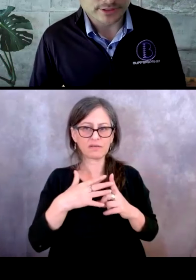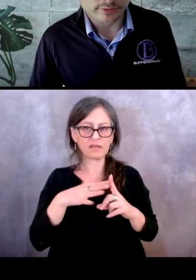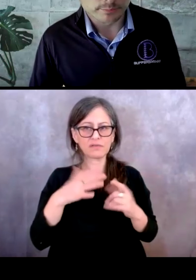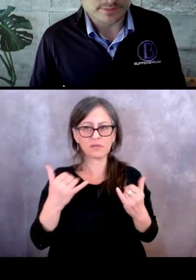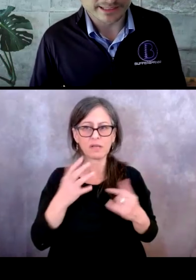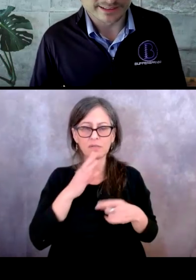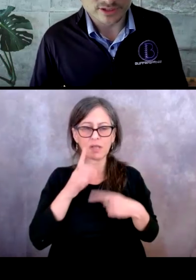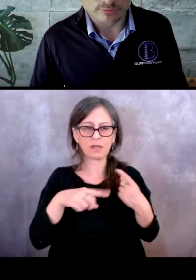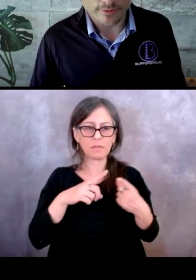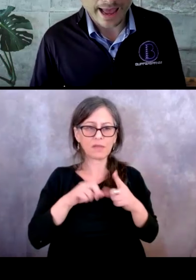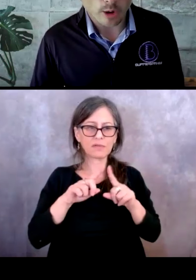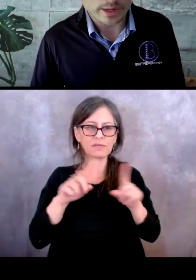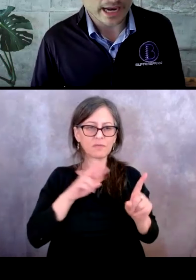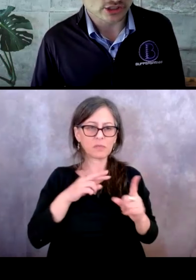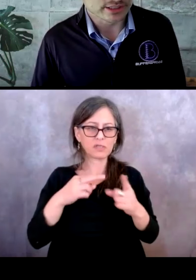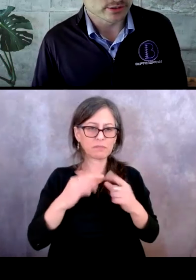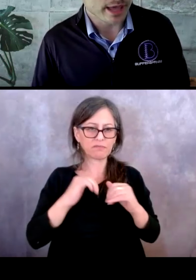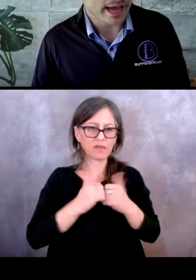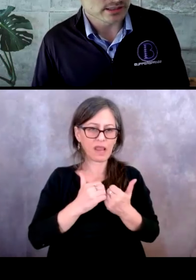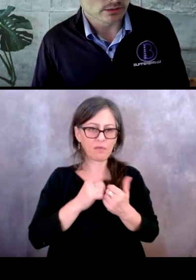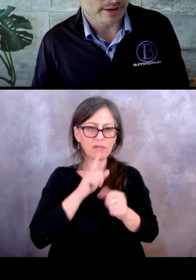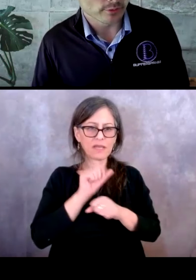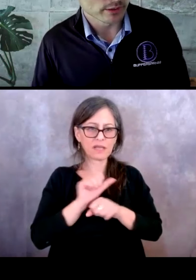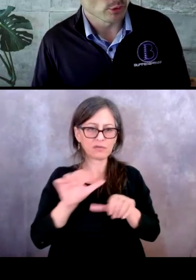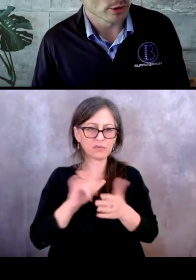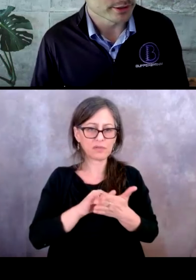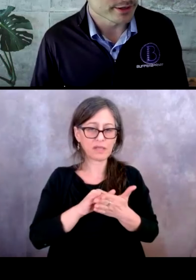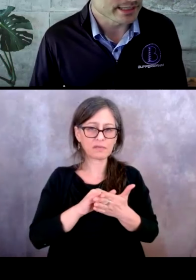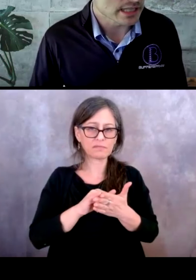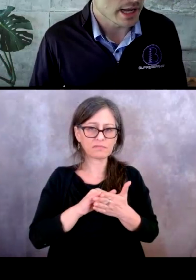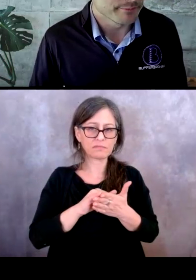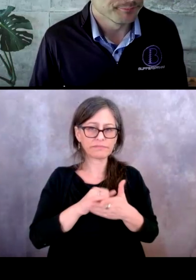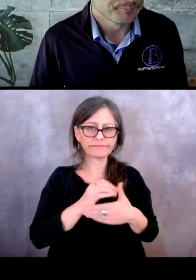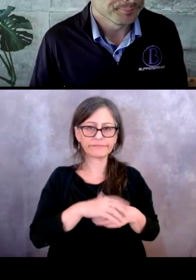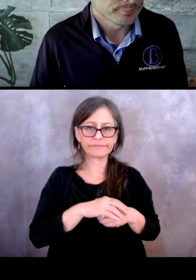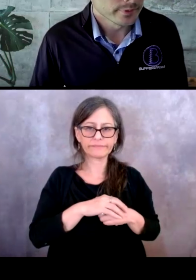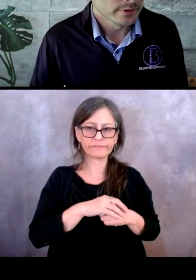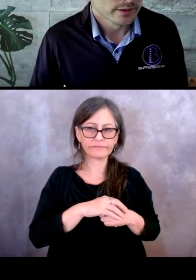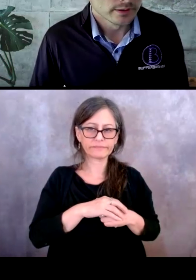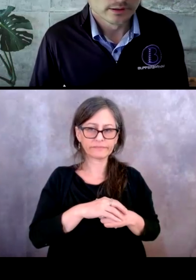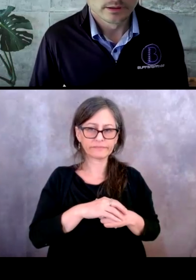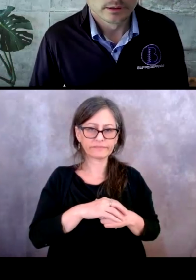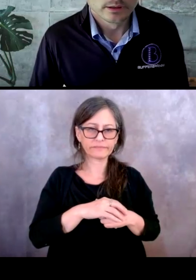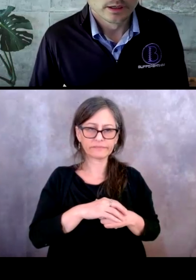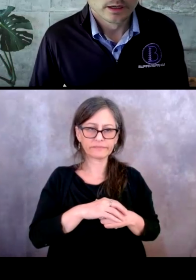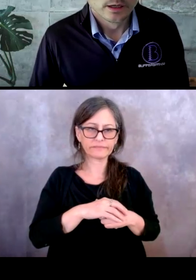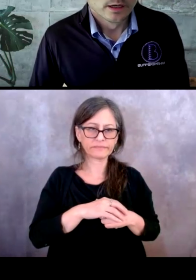talk about the different perspectives of how we actually do that. So Kevin, if we can roll on to the next slide.